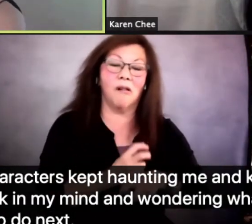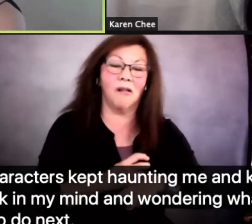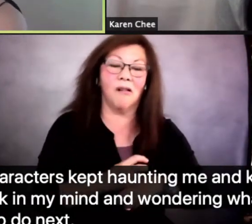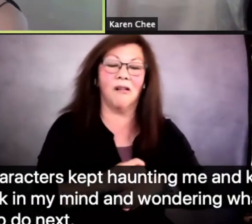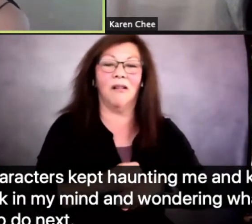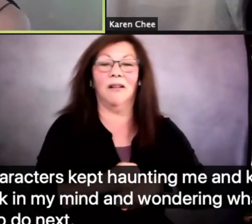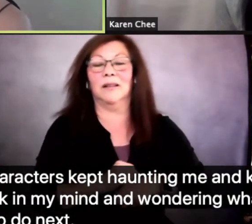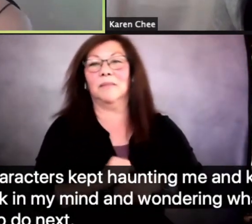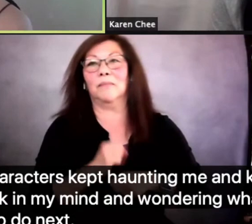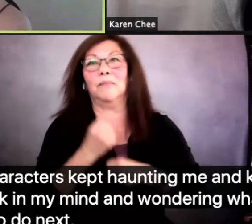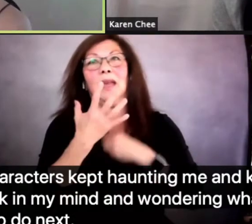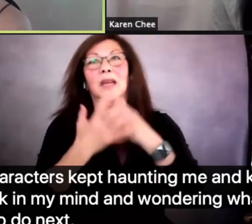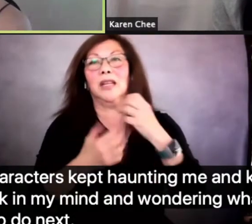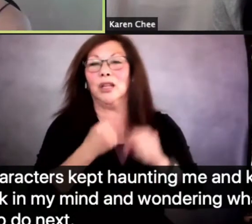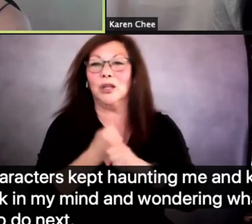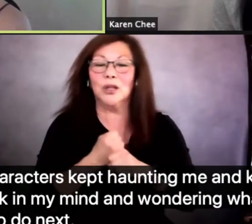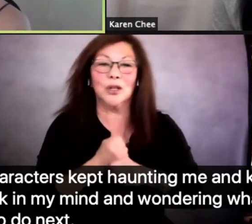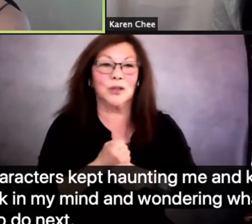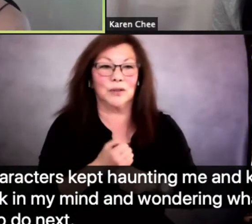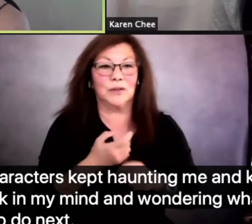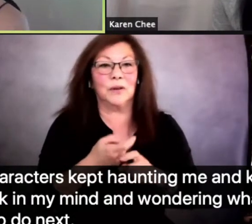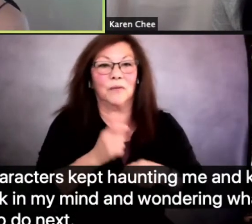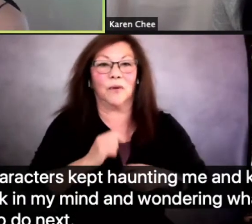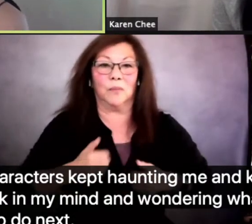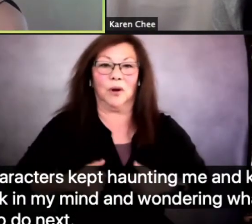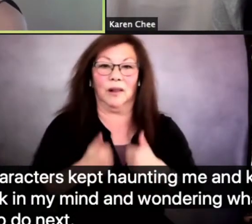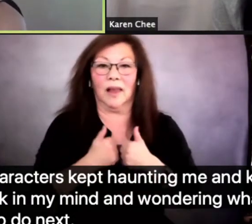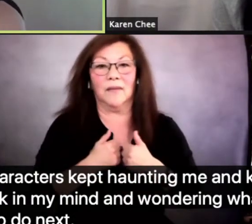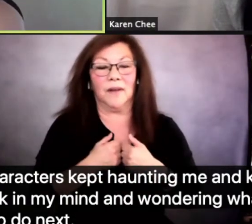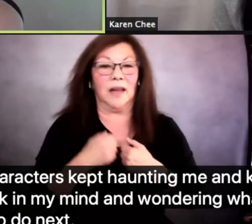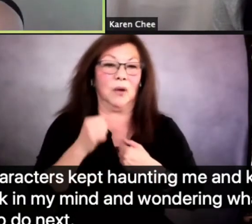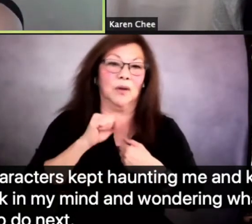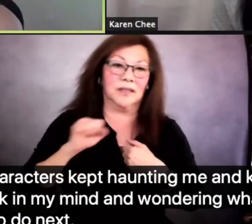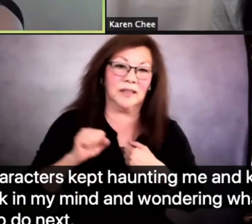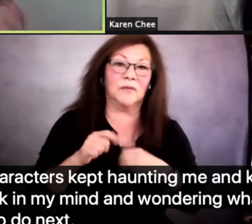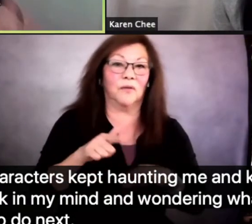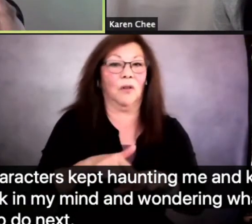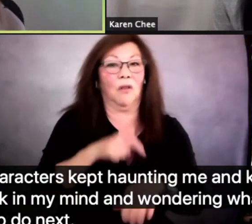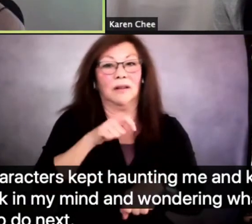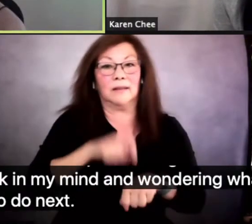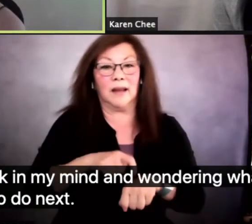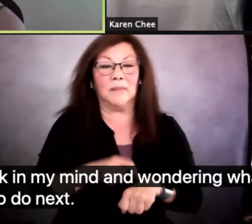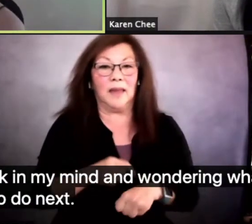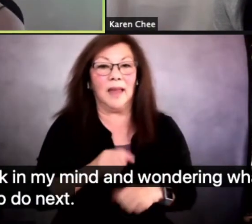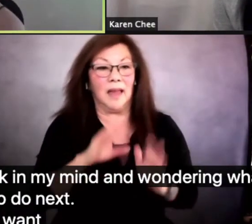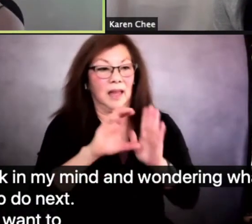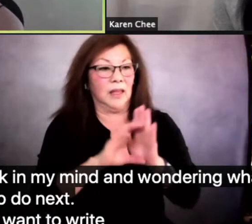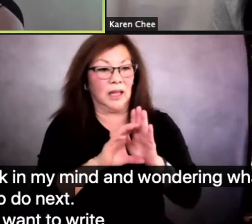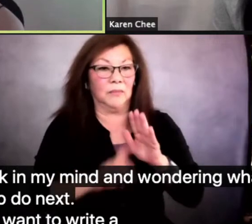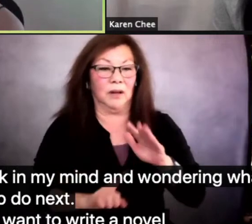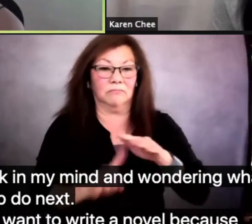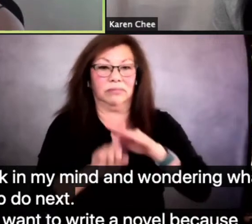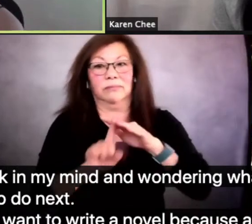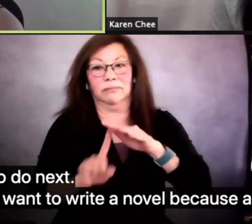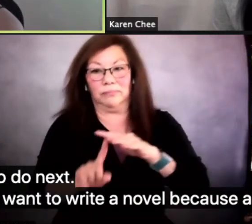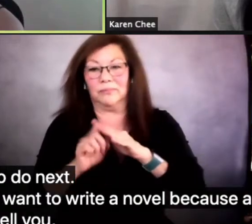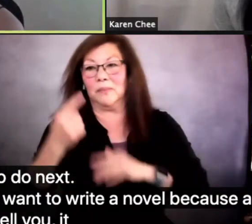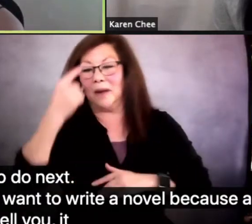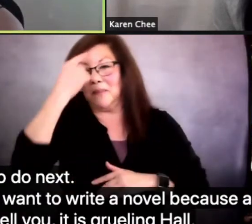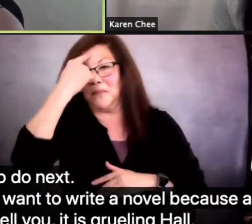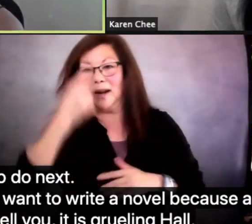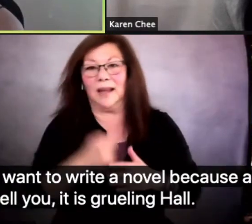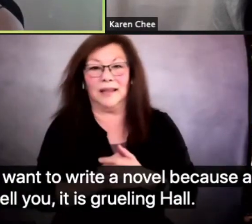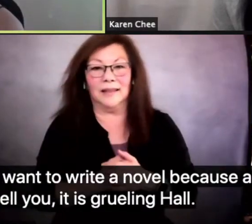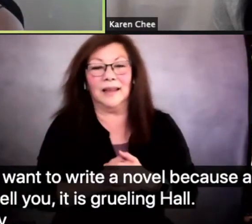so many years out of your life, and I resisted it for a really, really long time while these characters kept rattling around in my